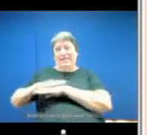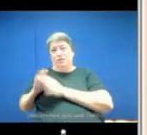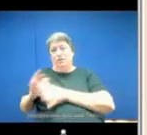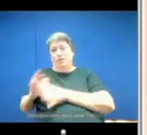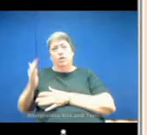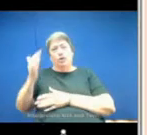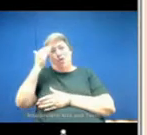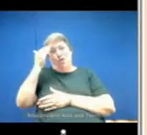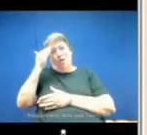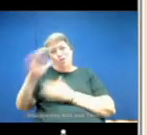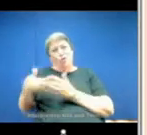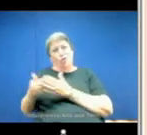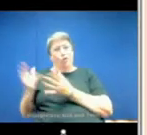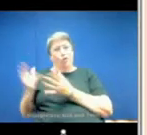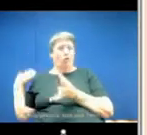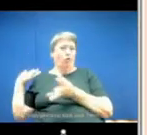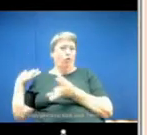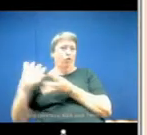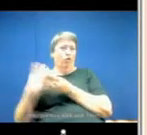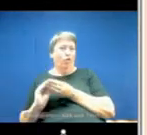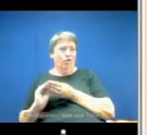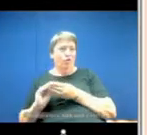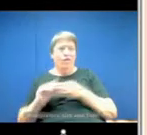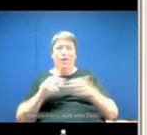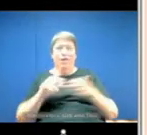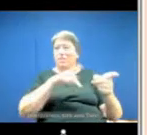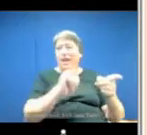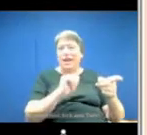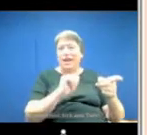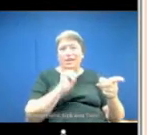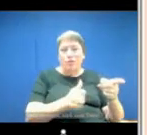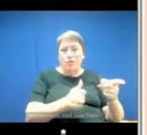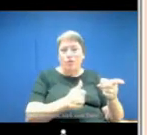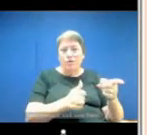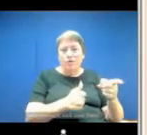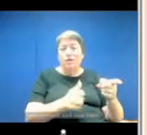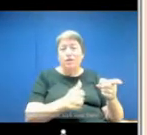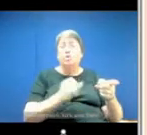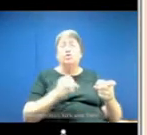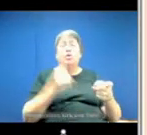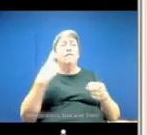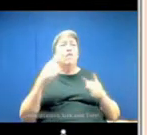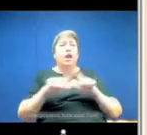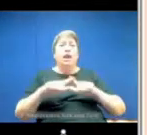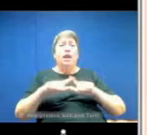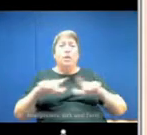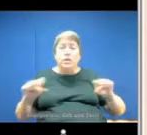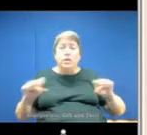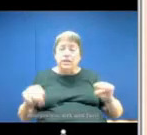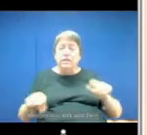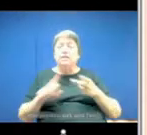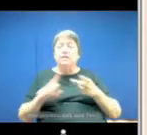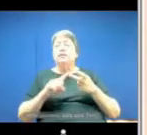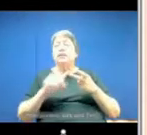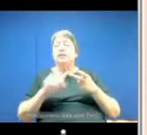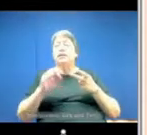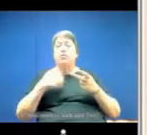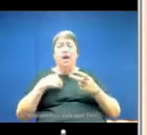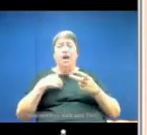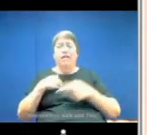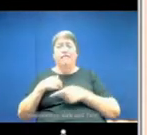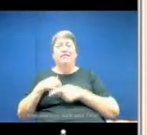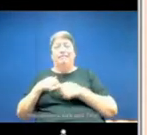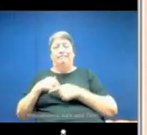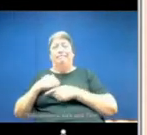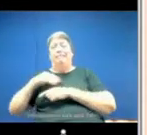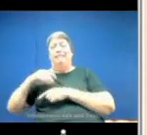don't. So in terms of linguistically, if there are issues that the table interpreter knows